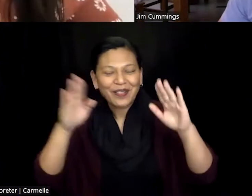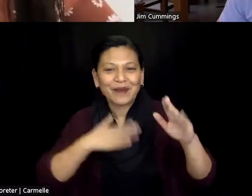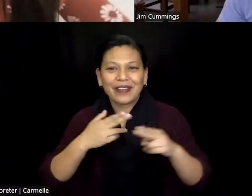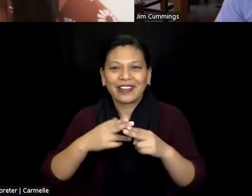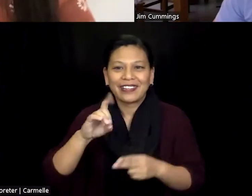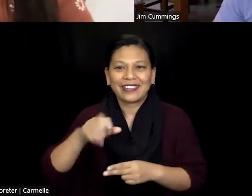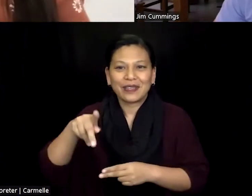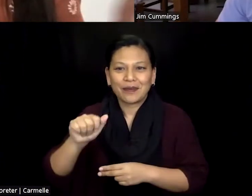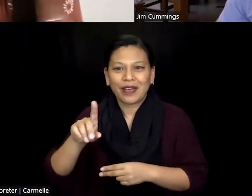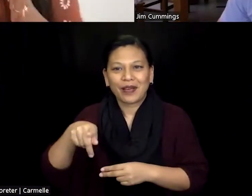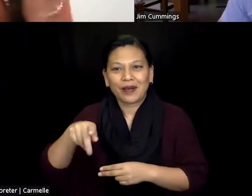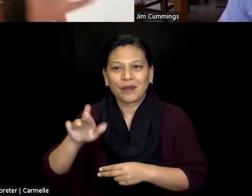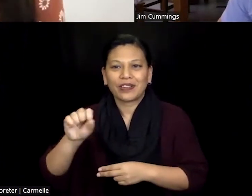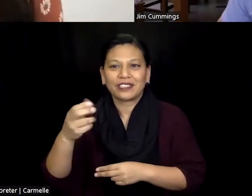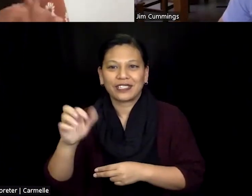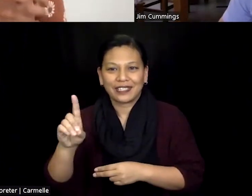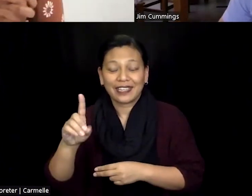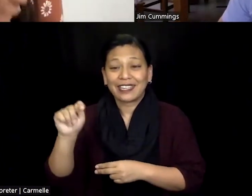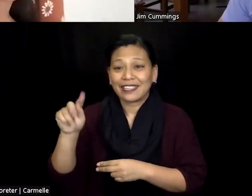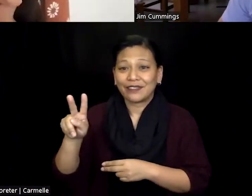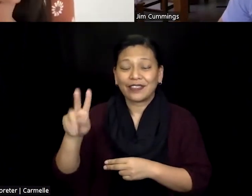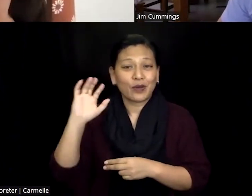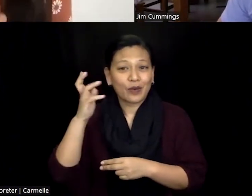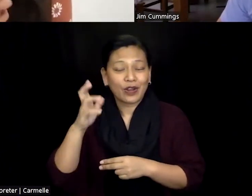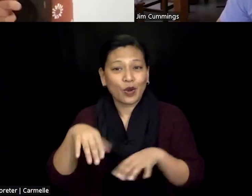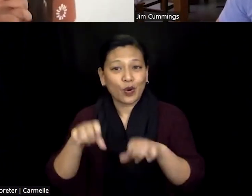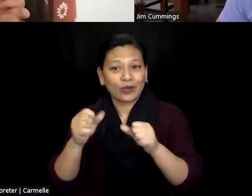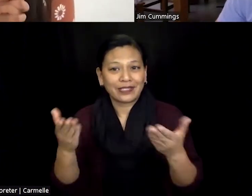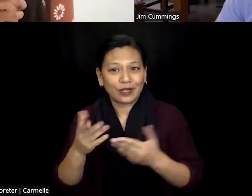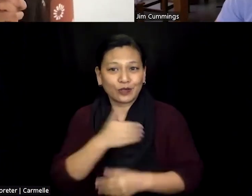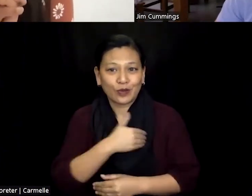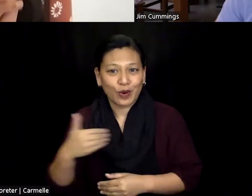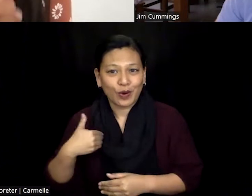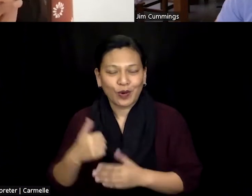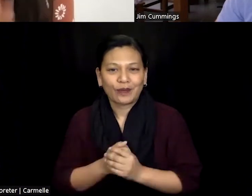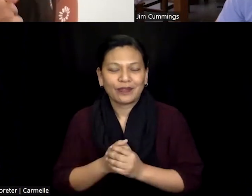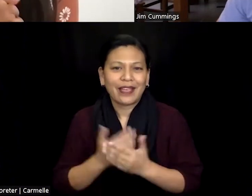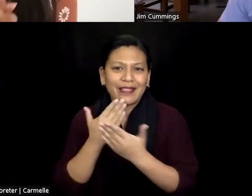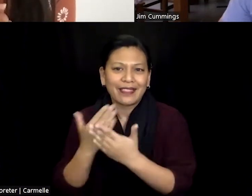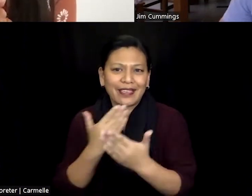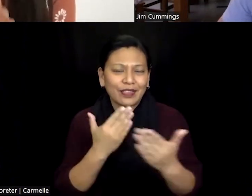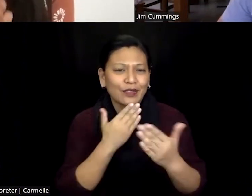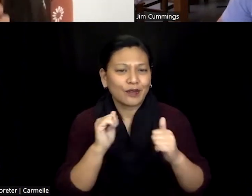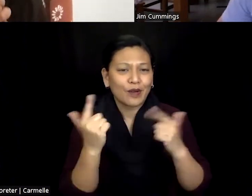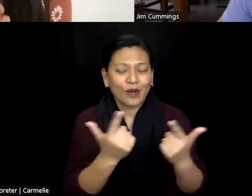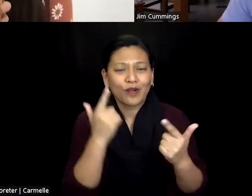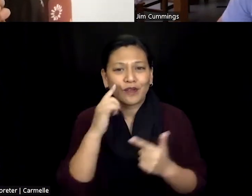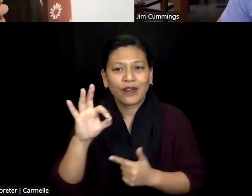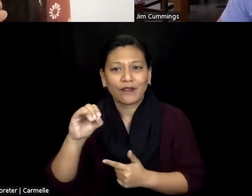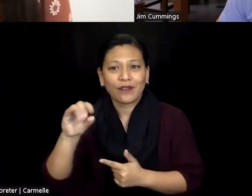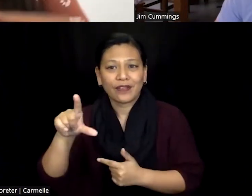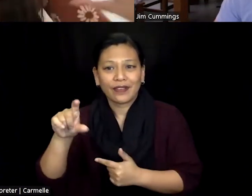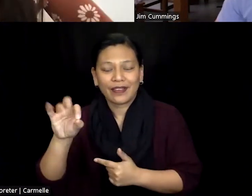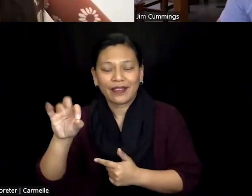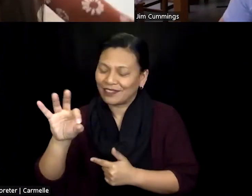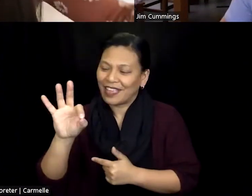hello, my name is Deepa Prashad. I'm a TV and radio host here in Toronto. And a huge, huge thank you goes out to the Future of Film Showcase